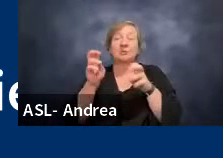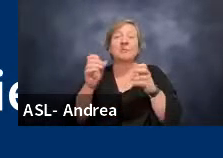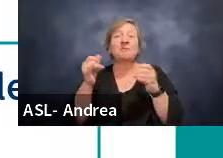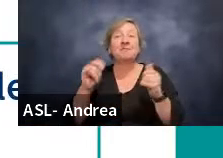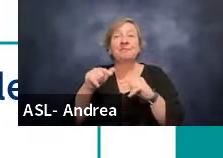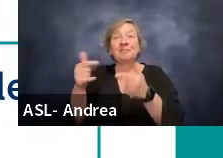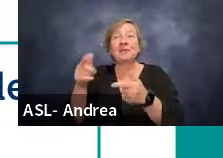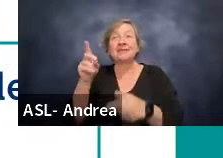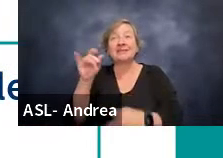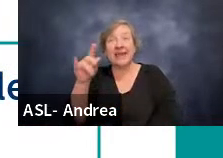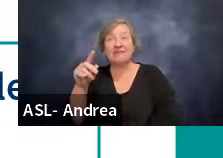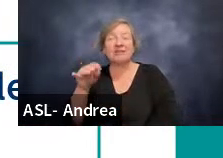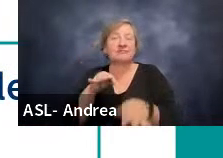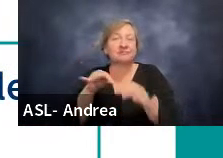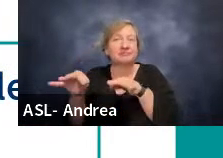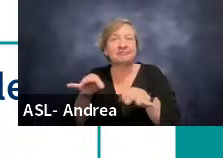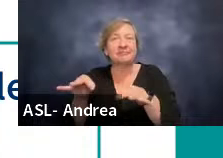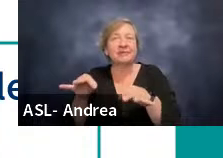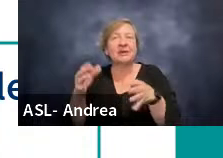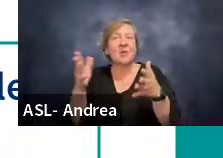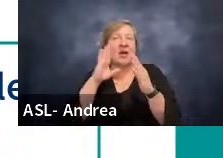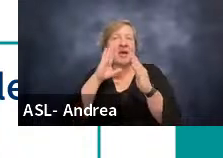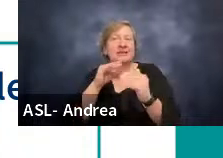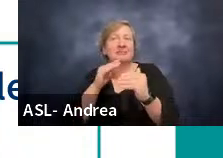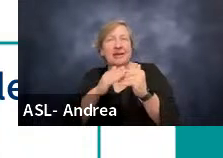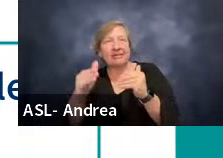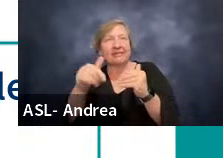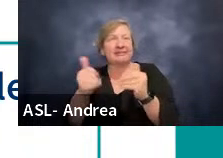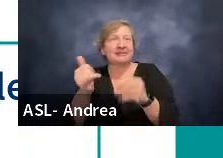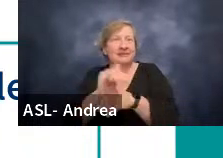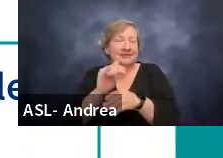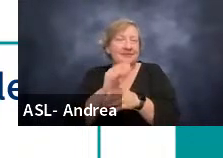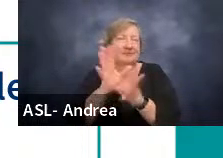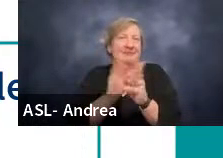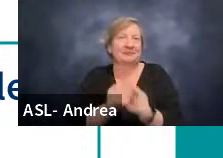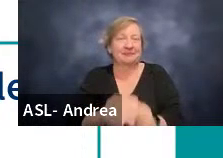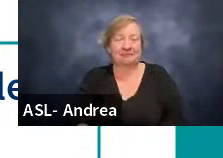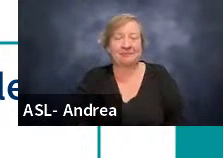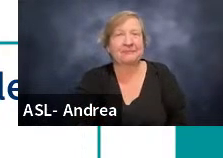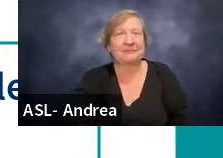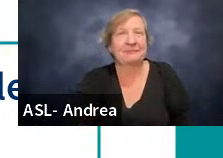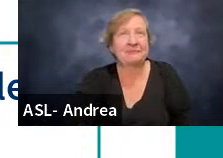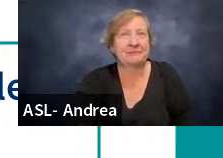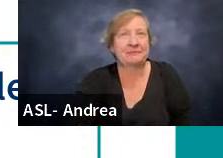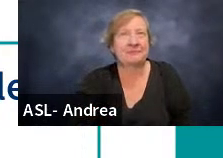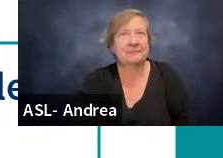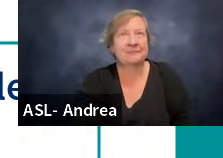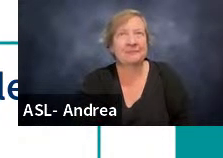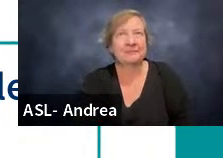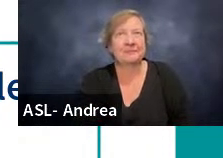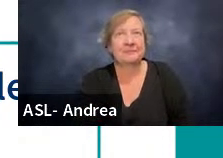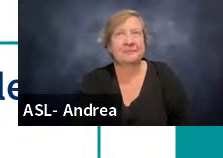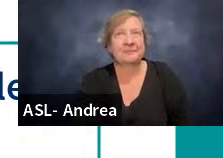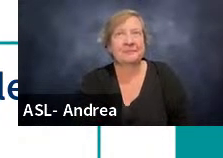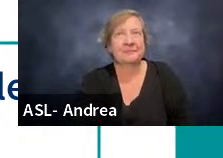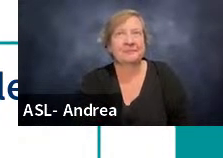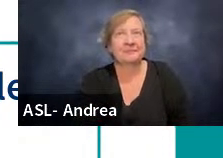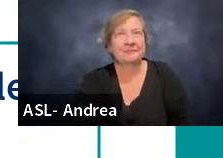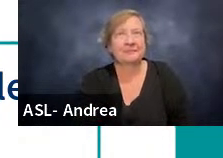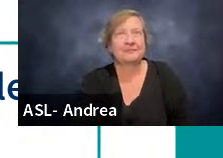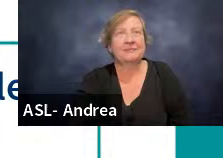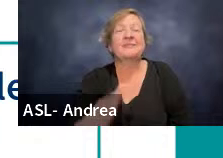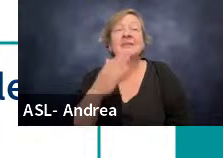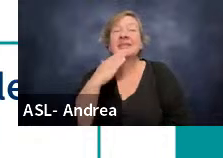to David to walk us through what you can expect the rest of the night. Thanks, Greg. A couple of notes